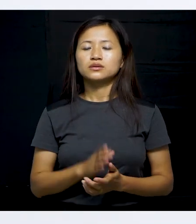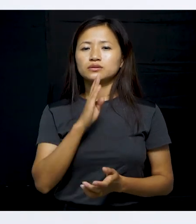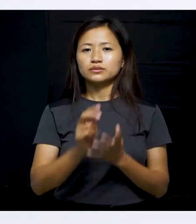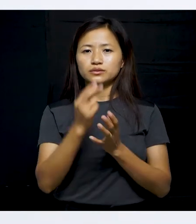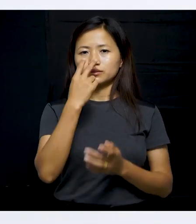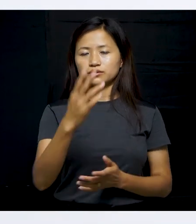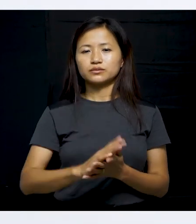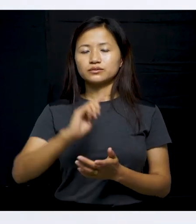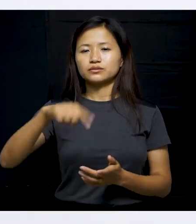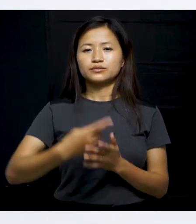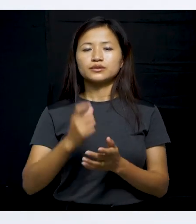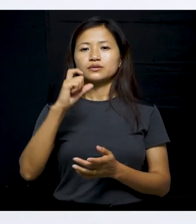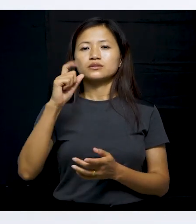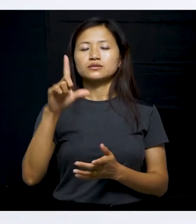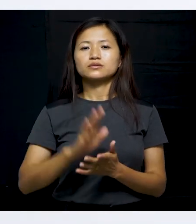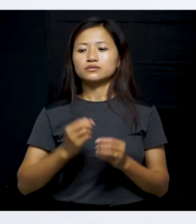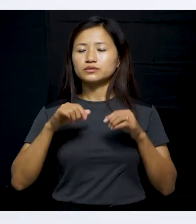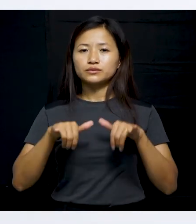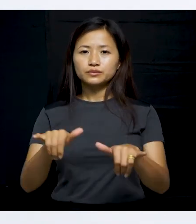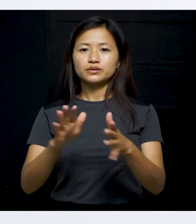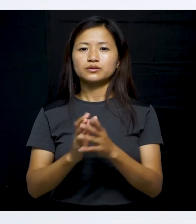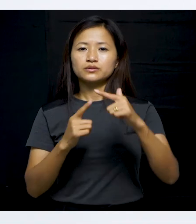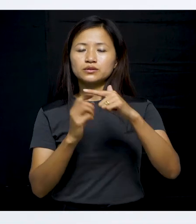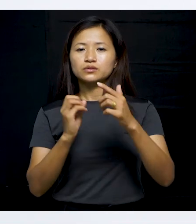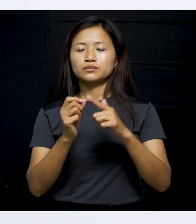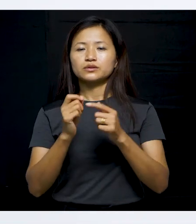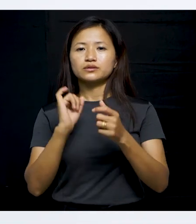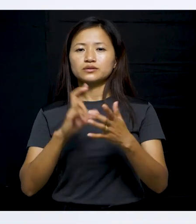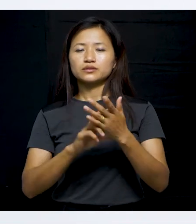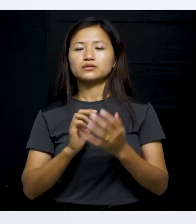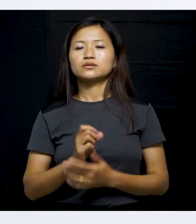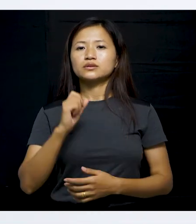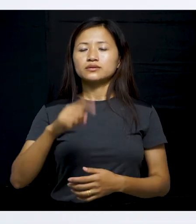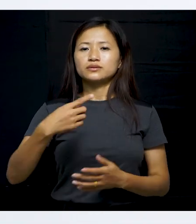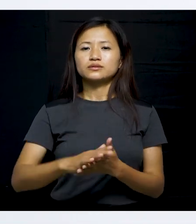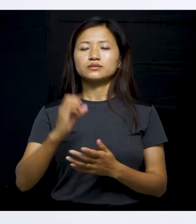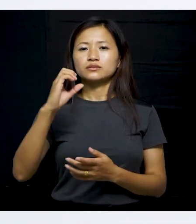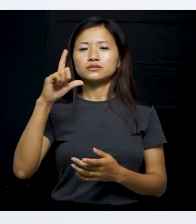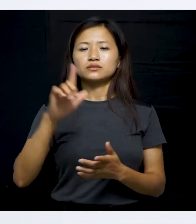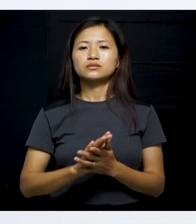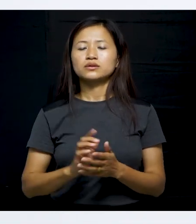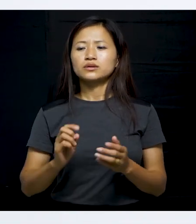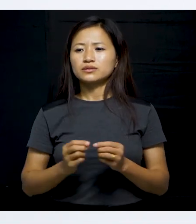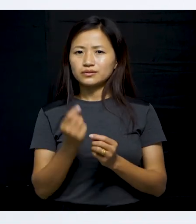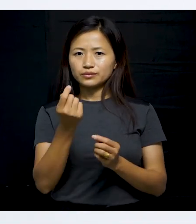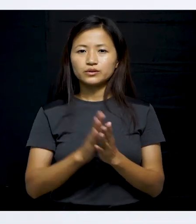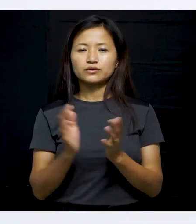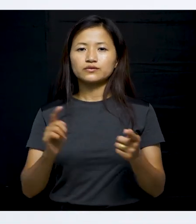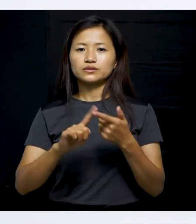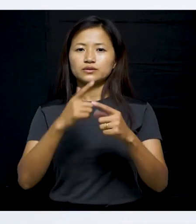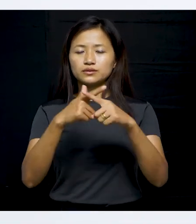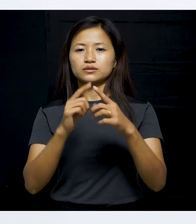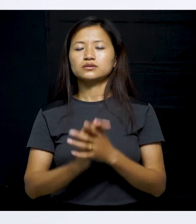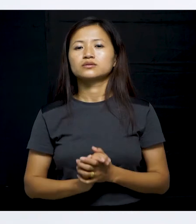seeing you again in the next class with the remaining topic. And also in the next class, we are going to do a little bit of exercises. I'm also